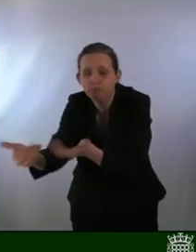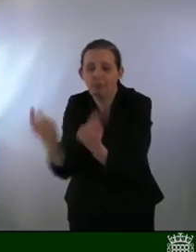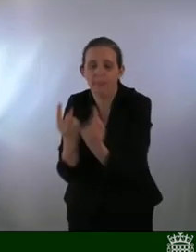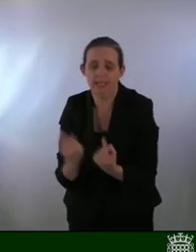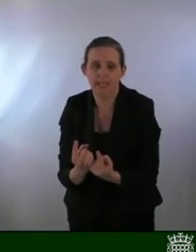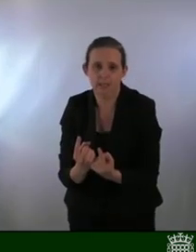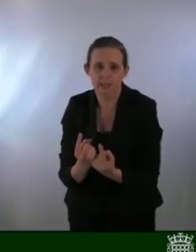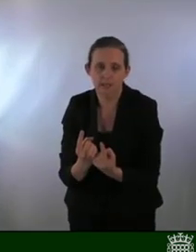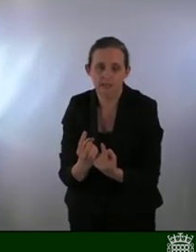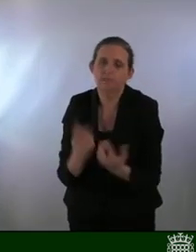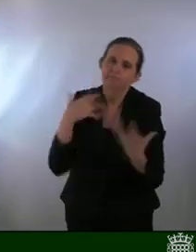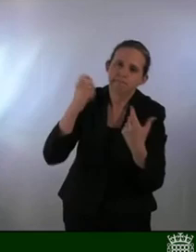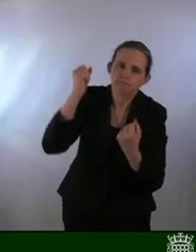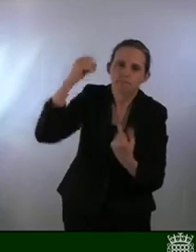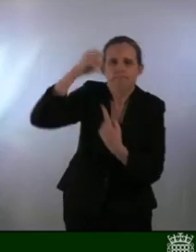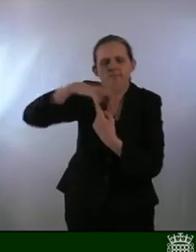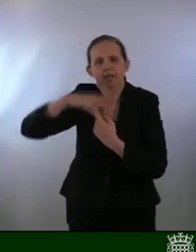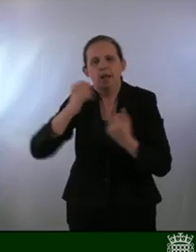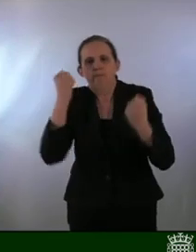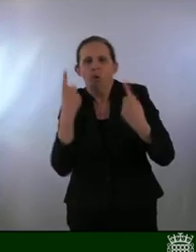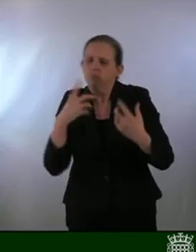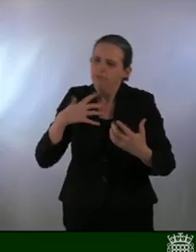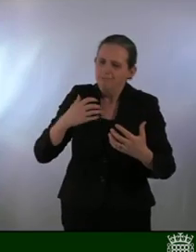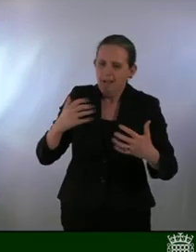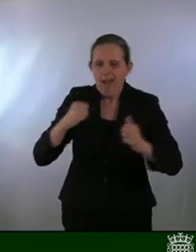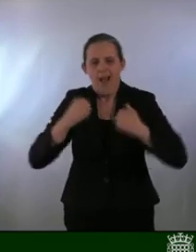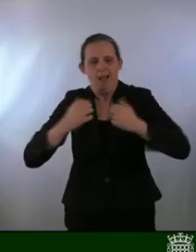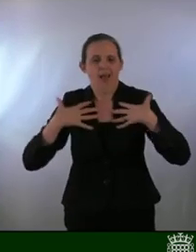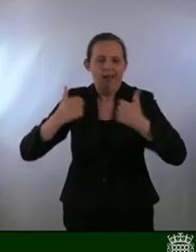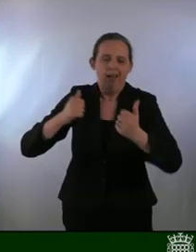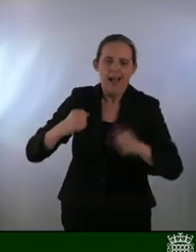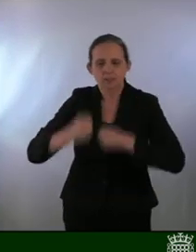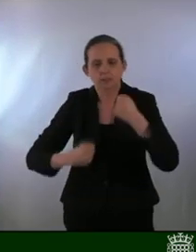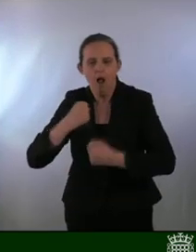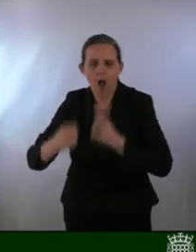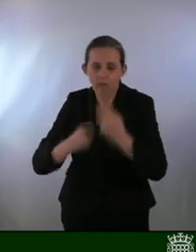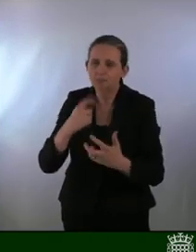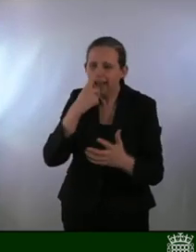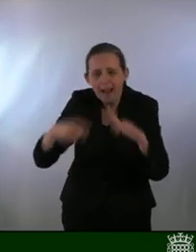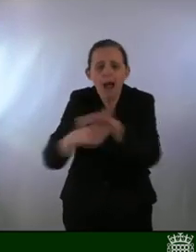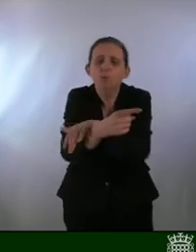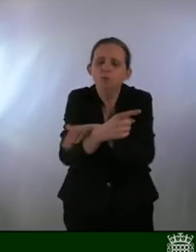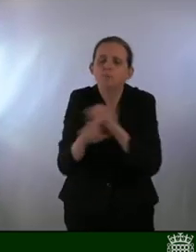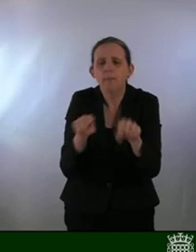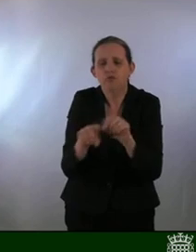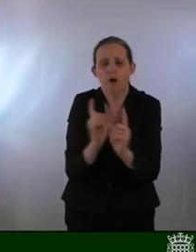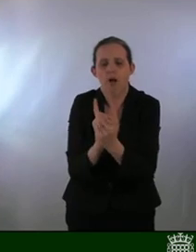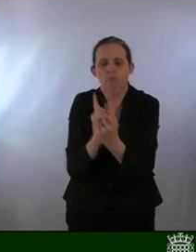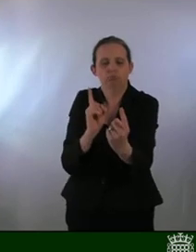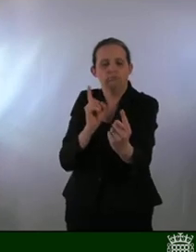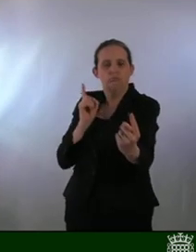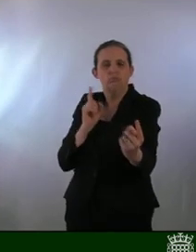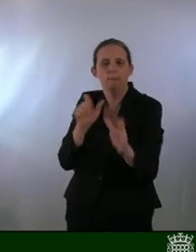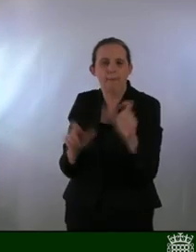The exception to this is for exercise. Even then, you should keep at a safe distance from others. If it's not possible